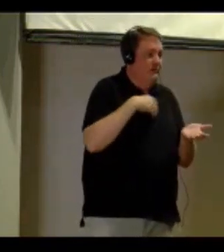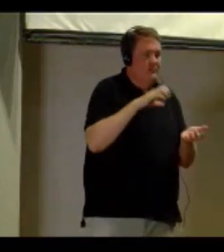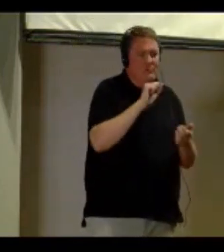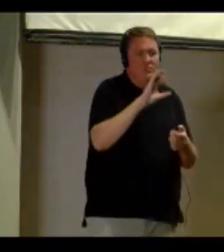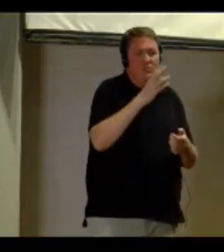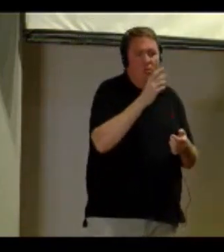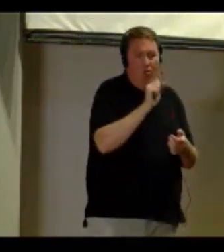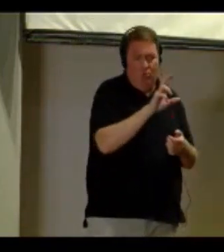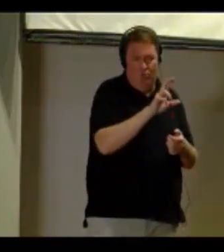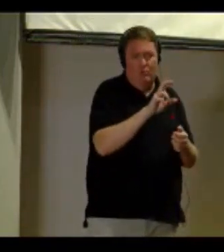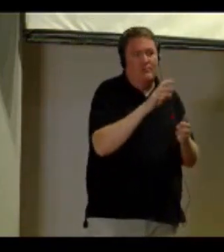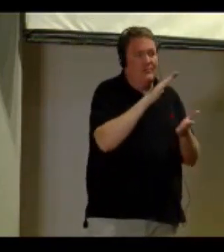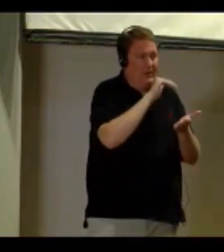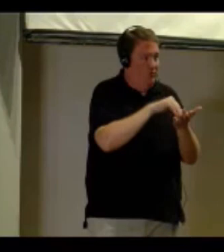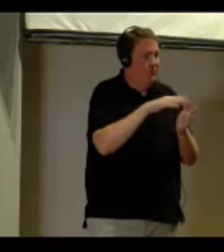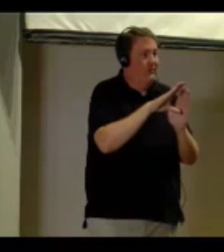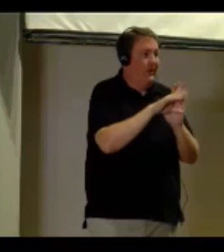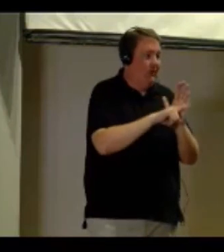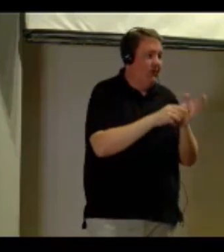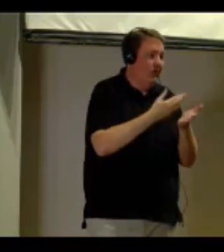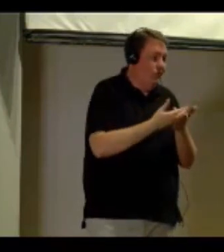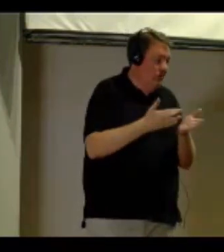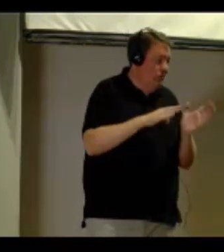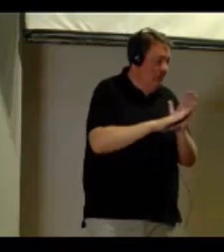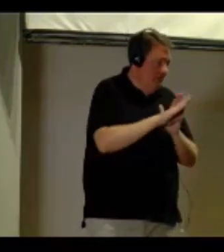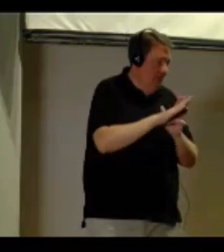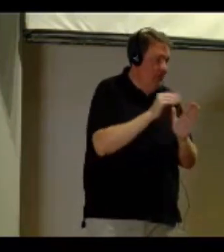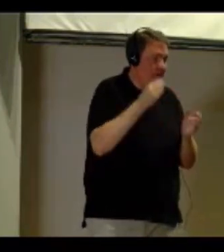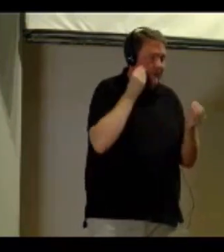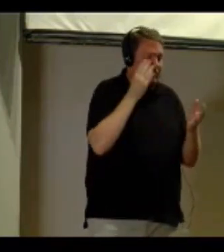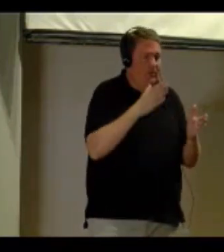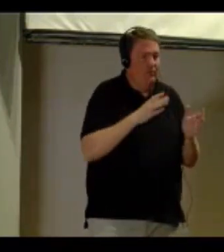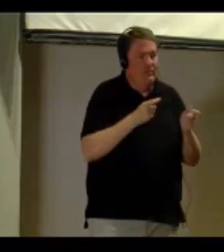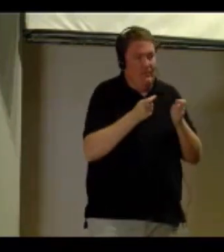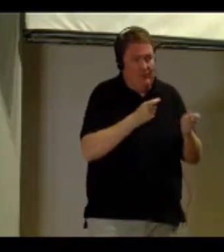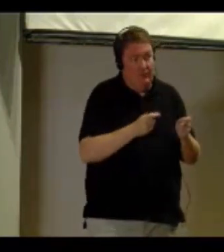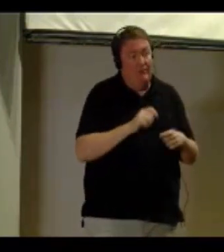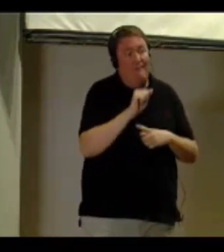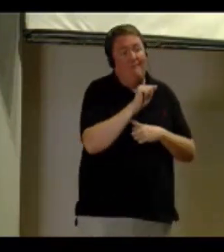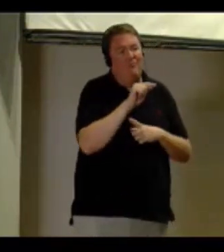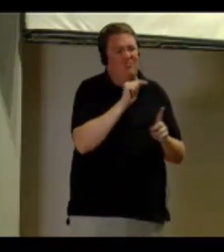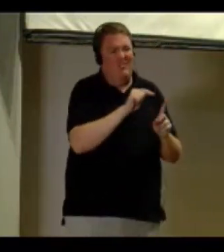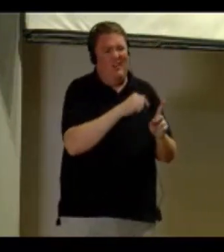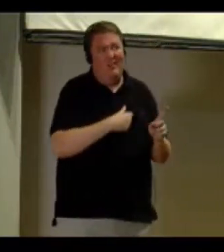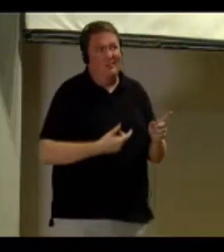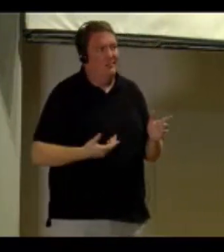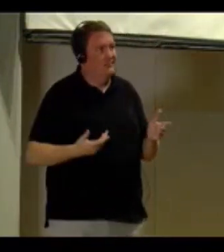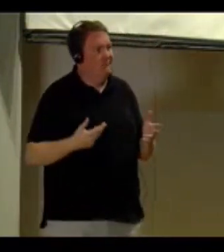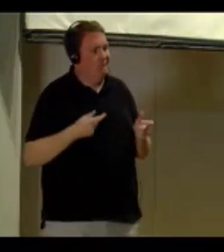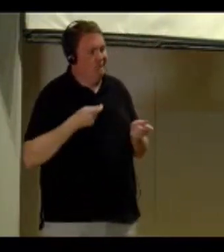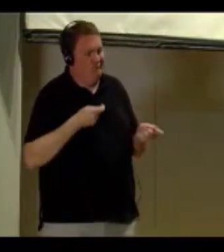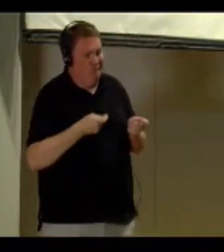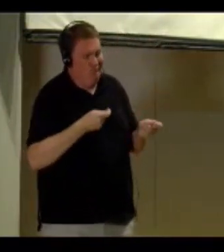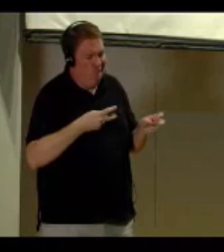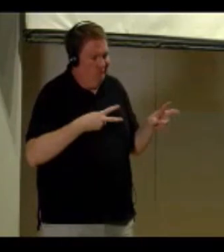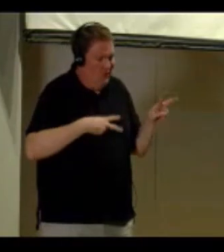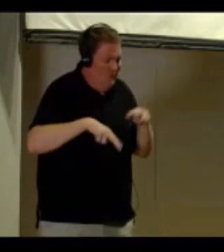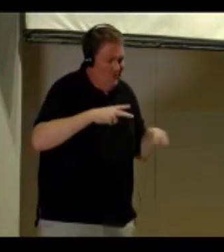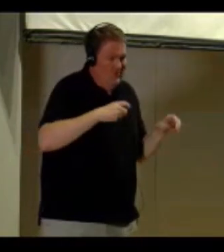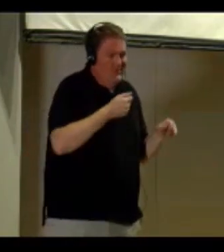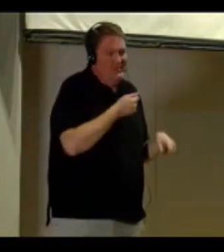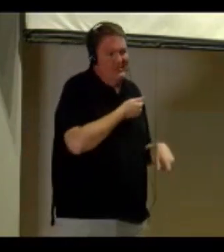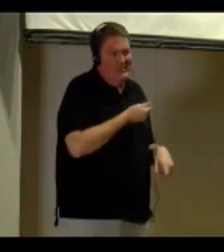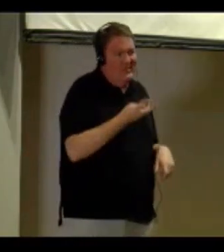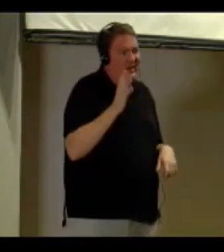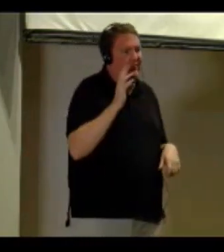With a background in resource development and information management, Allen has overseen a number of the museum's